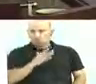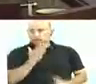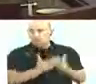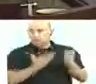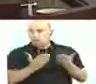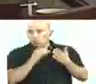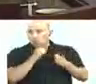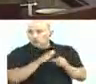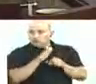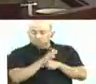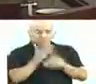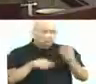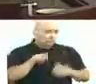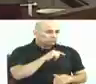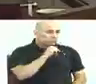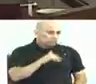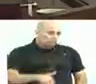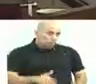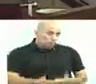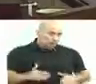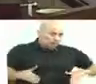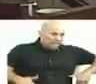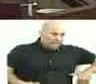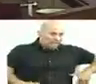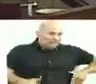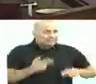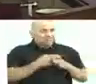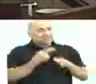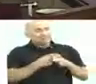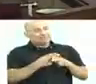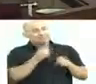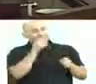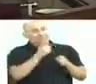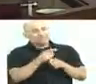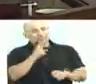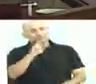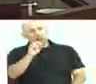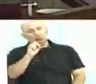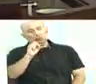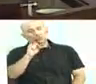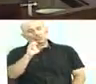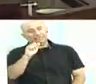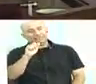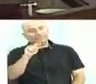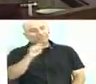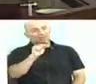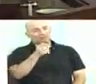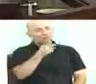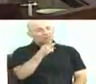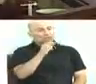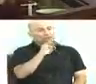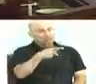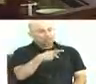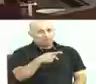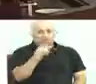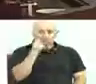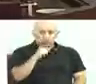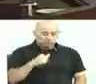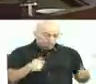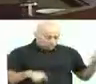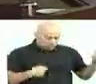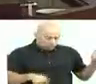know her, but some of you were not even born. Her name was Sister Rosetta Tharpe. She was a